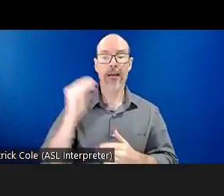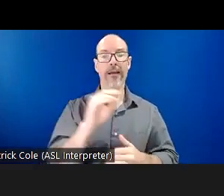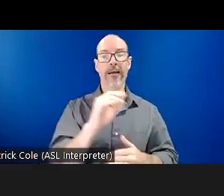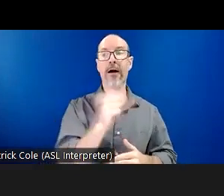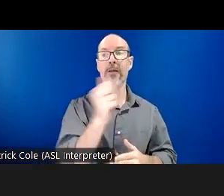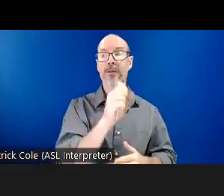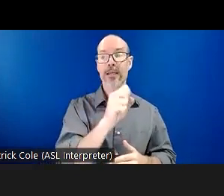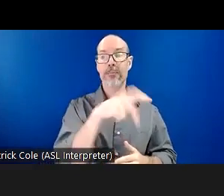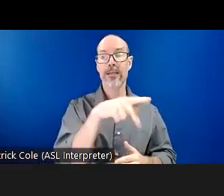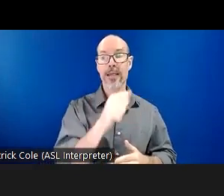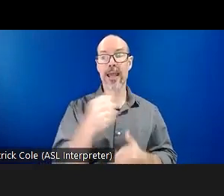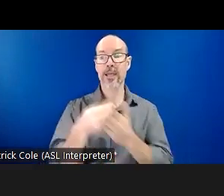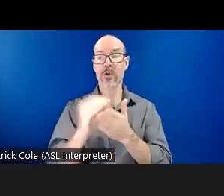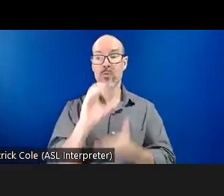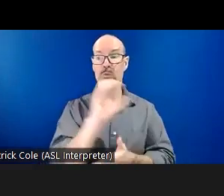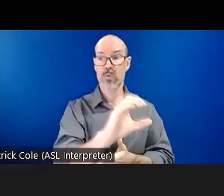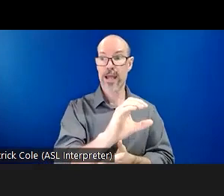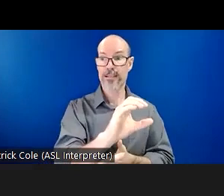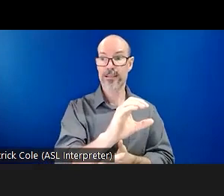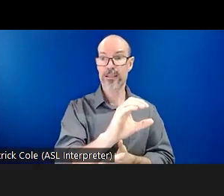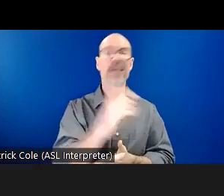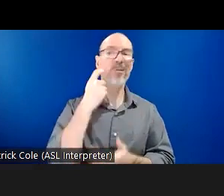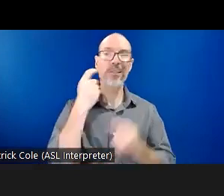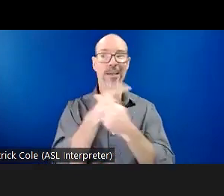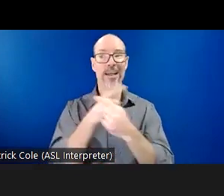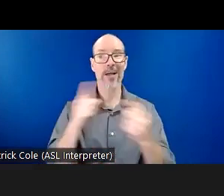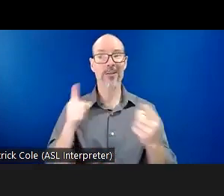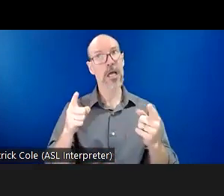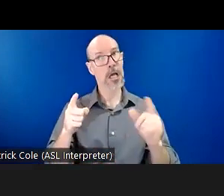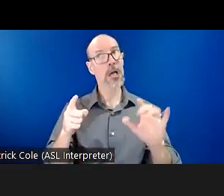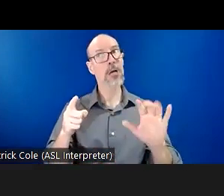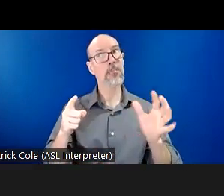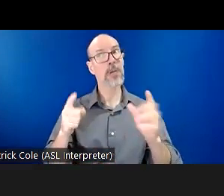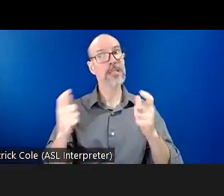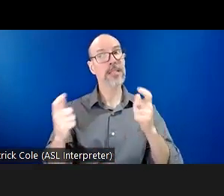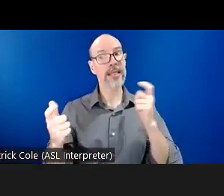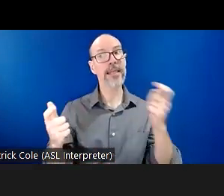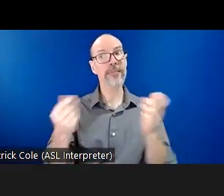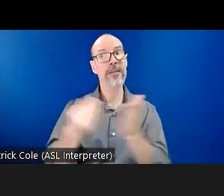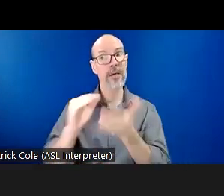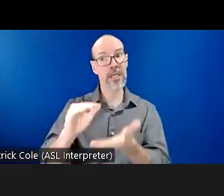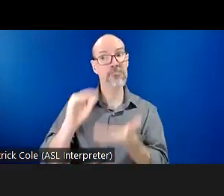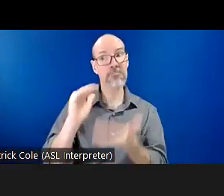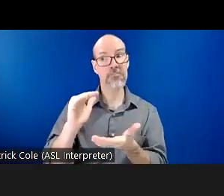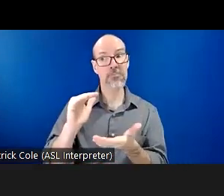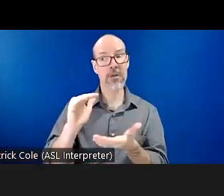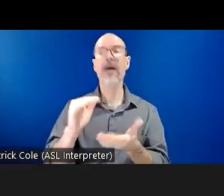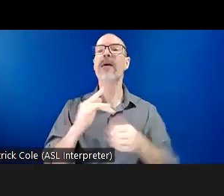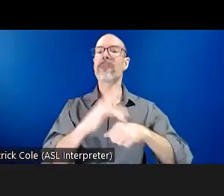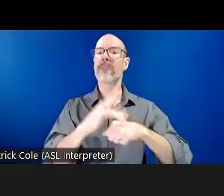been recently announced that are pretty significant amount of money available